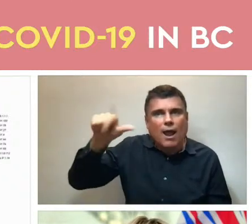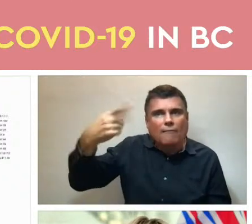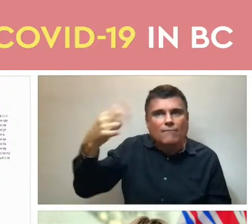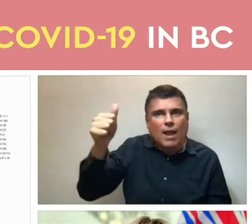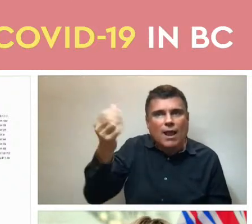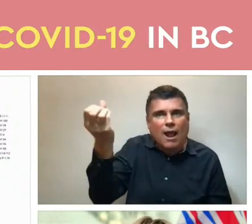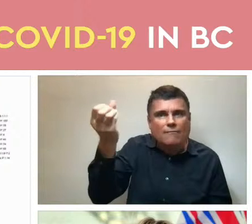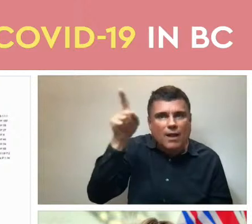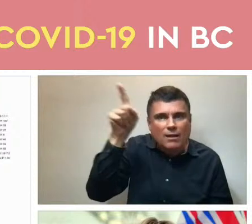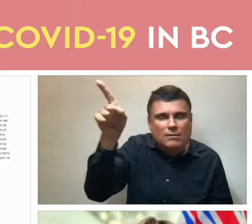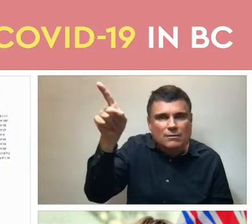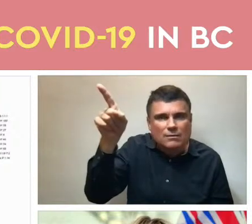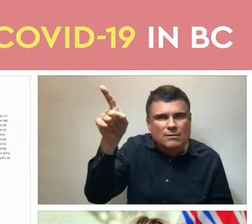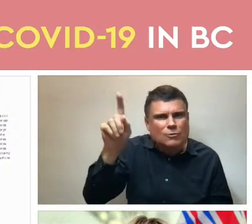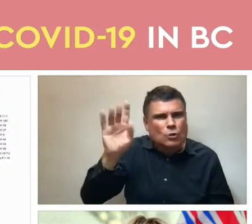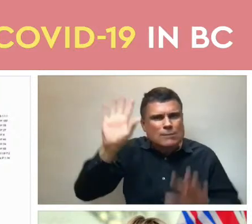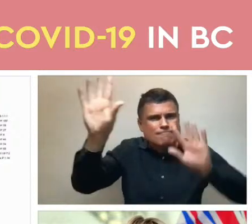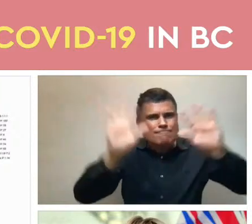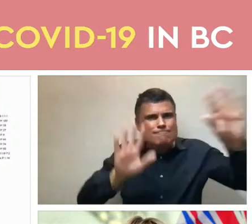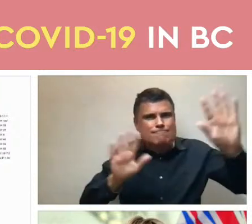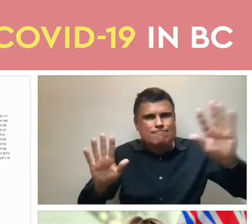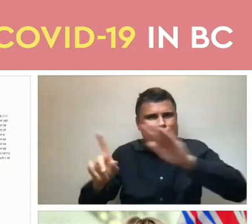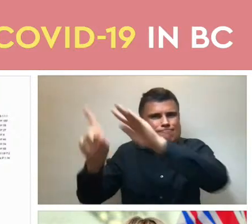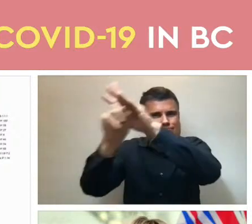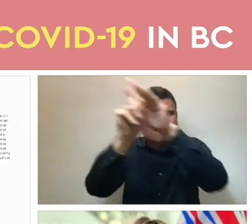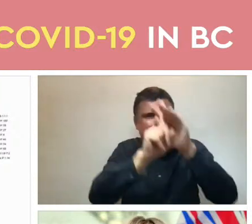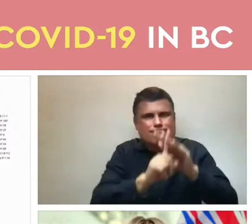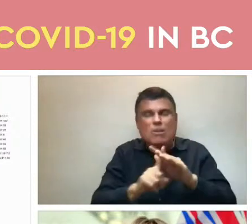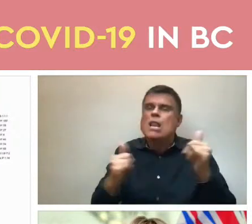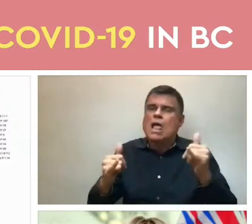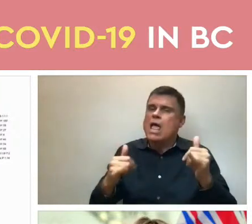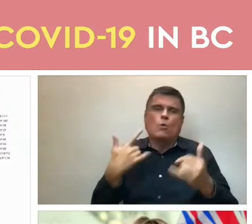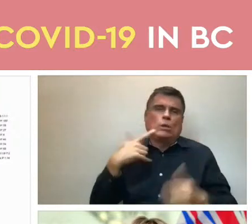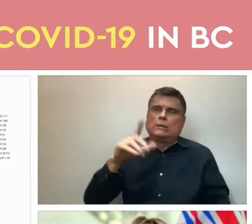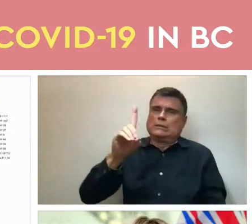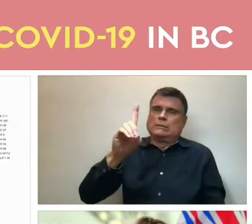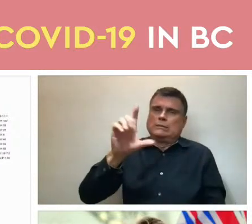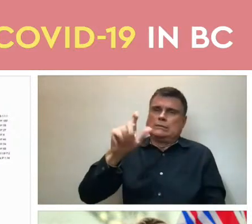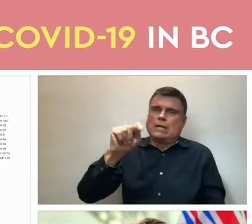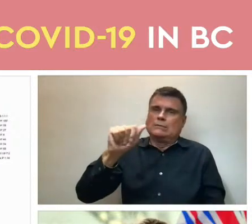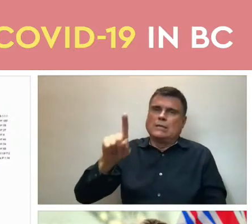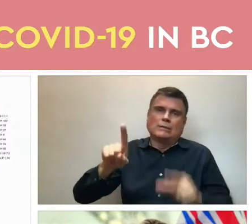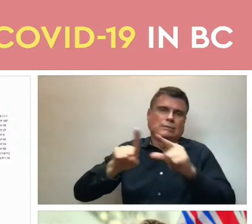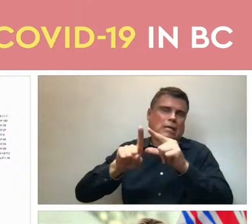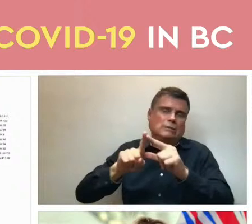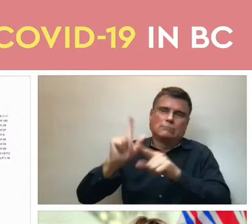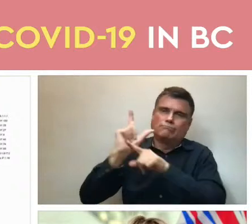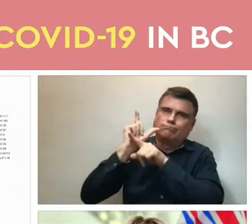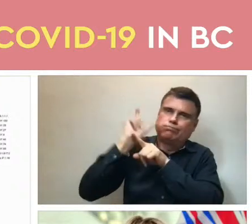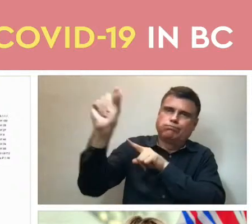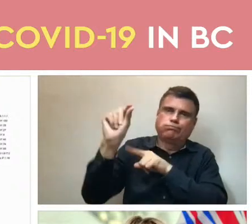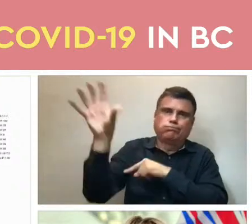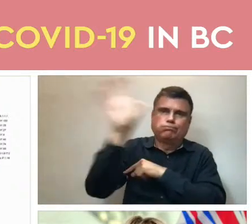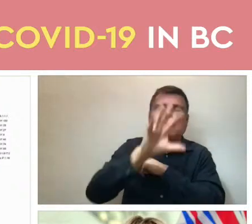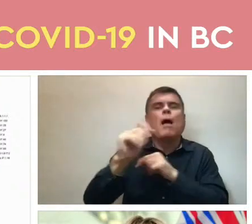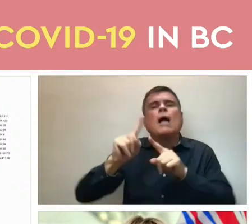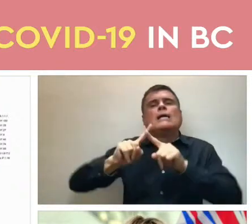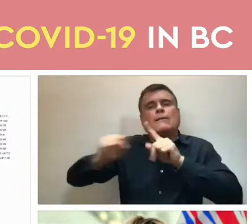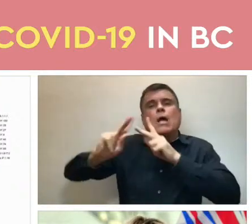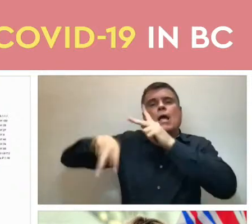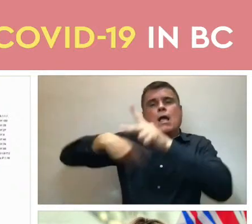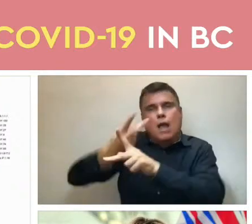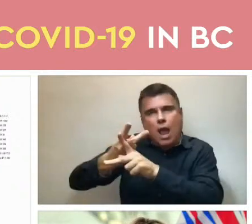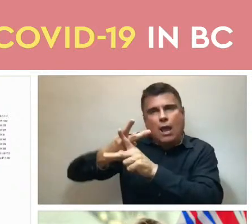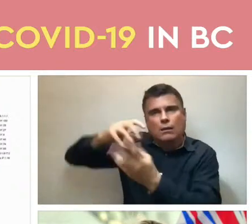on this year. But it has been replaced by Delta, but different types, slightly different strains of the Delta in different parts